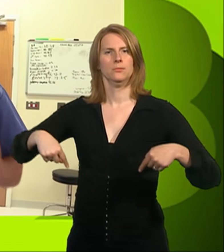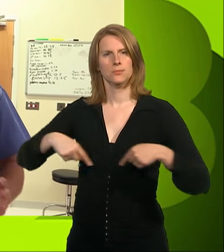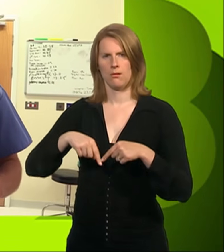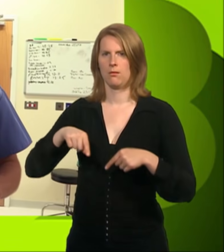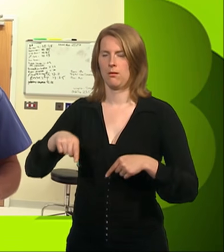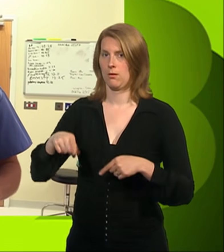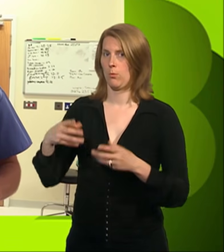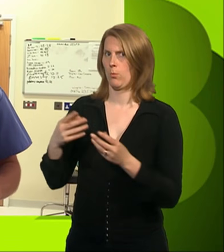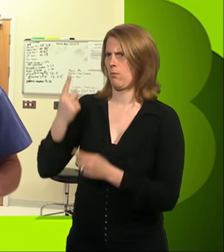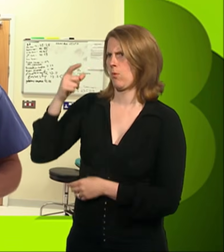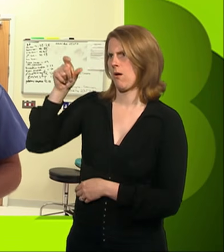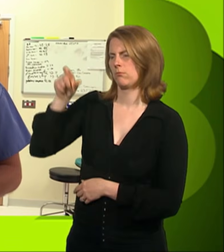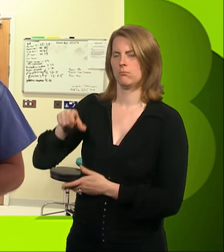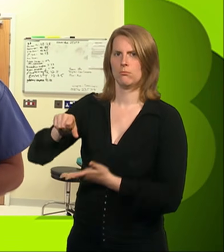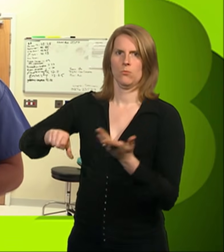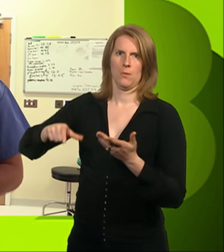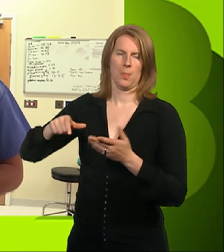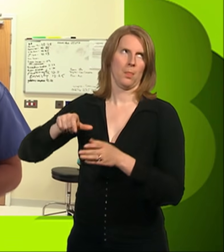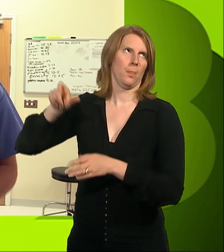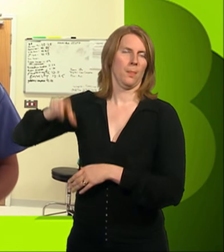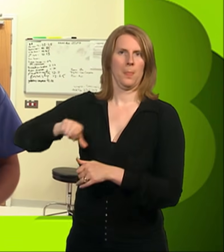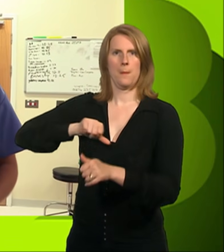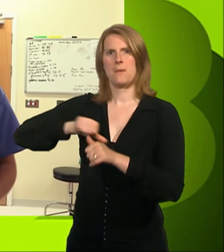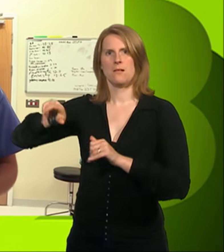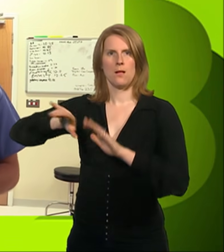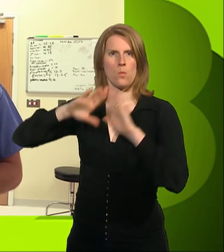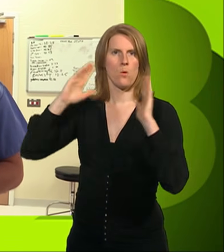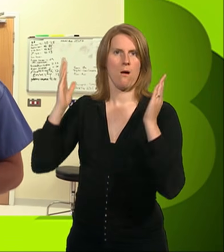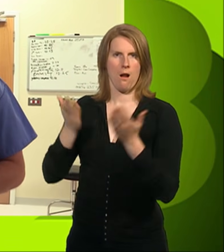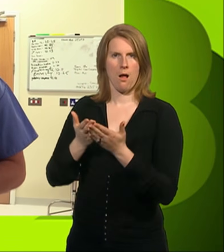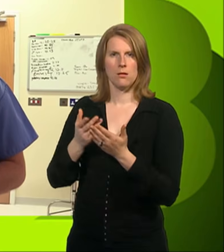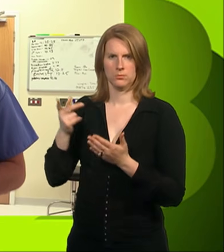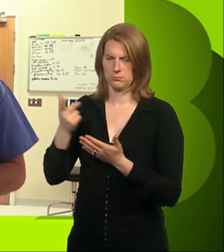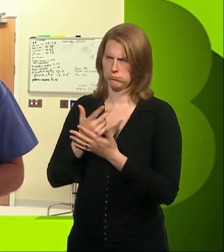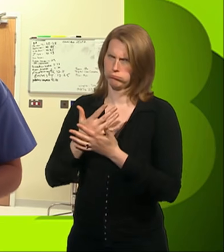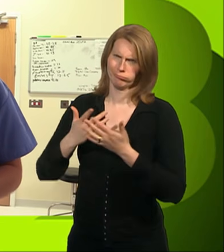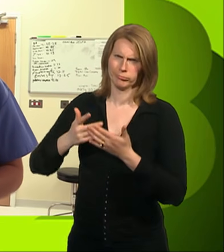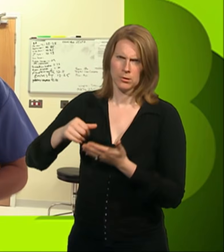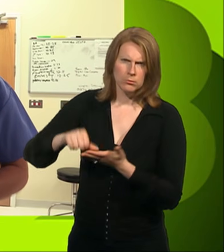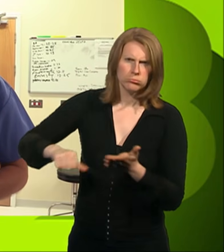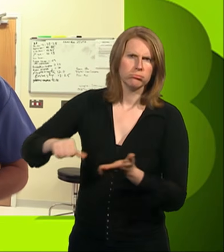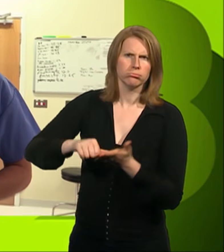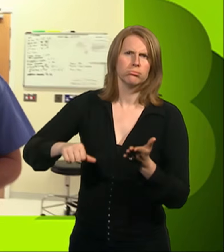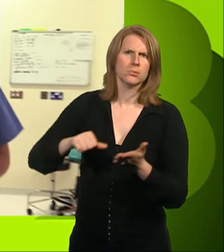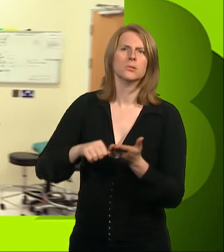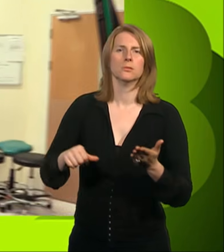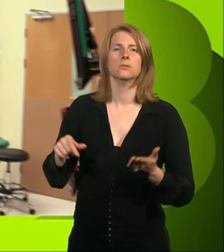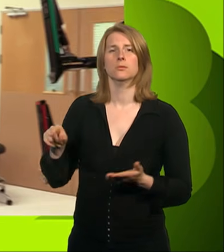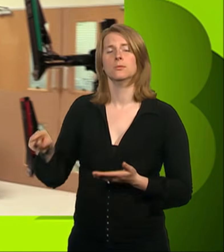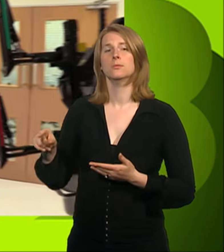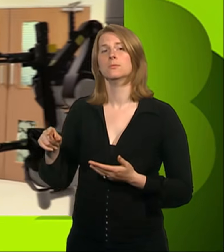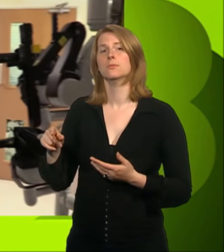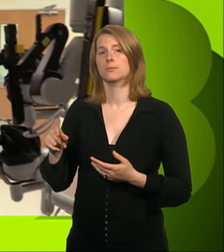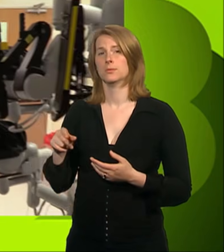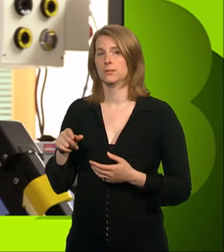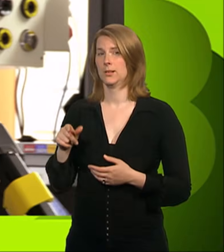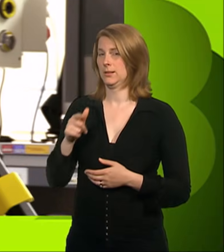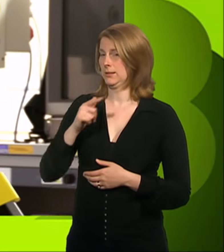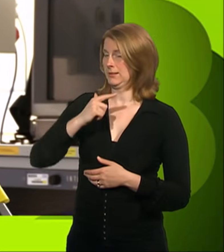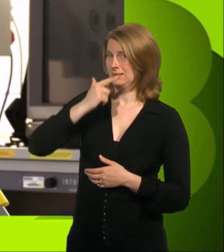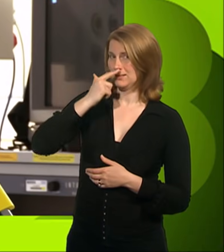operations, he's 7 years old, and he's got 4 arms. No, it's not a genetically engineered child mutant surgeon, it's a